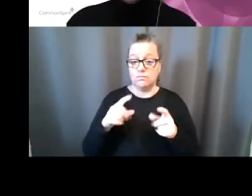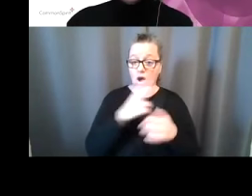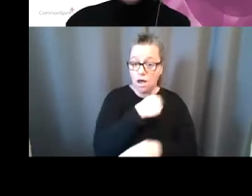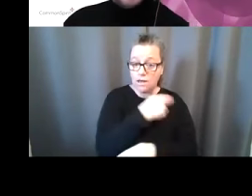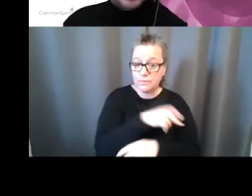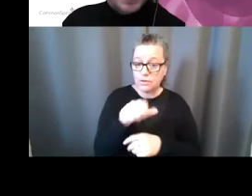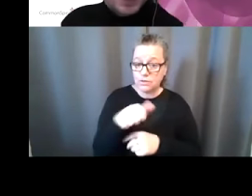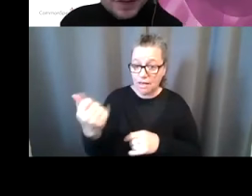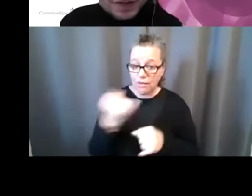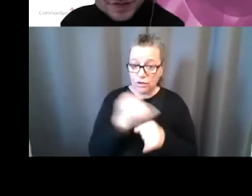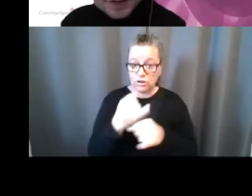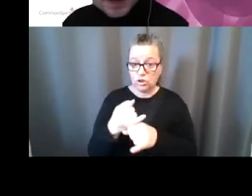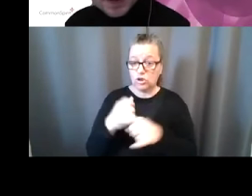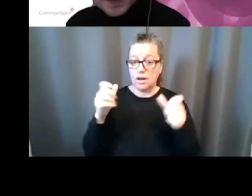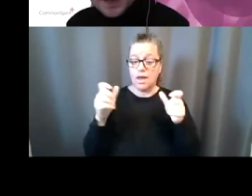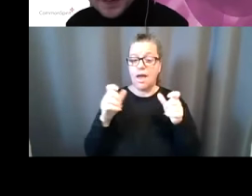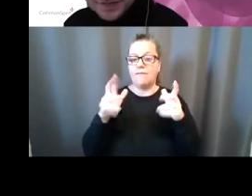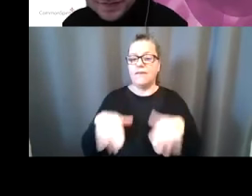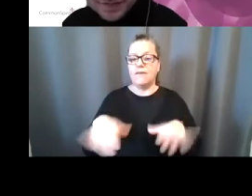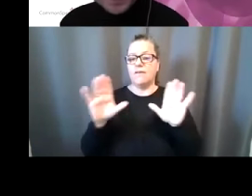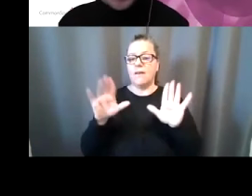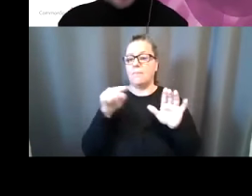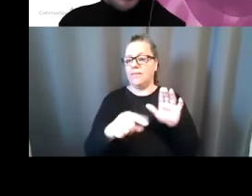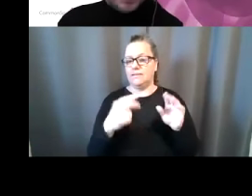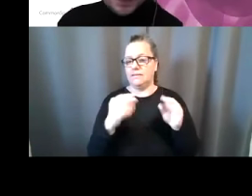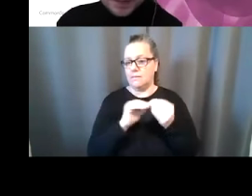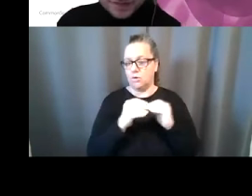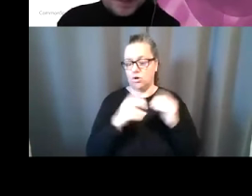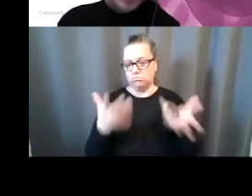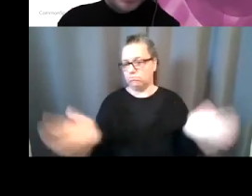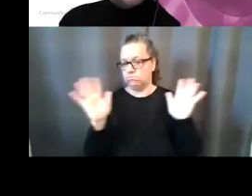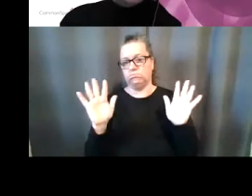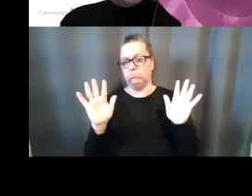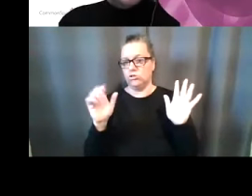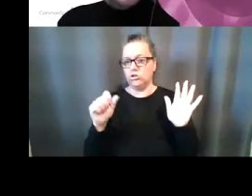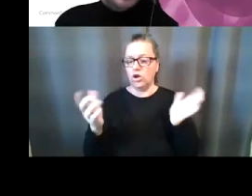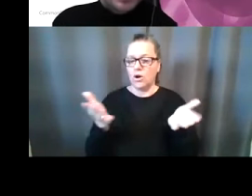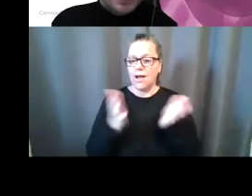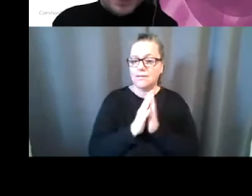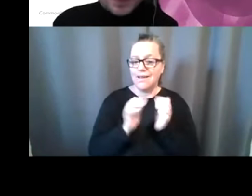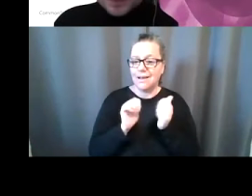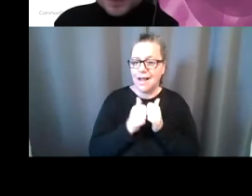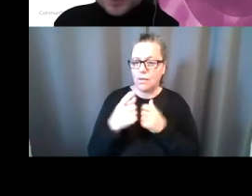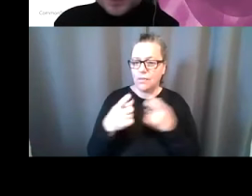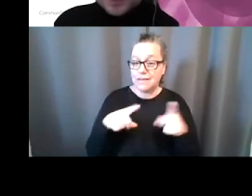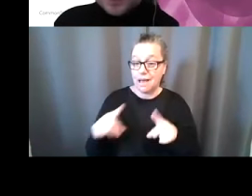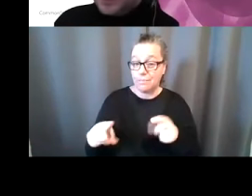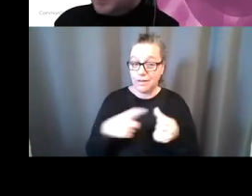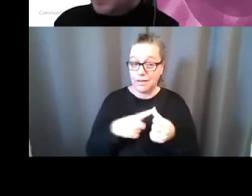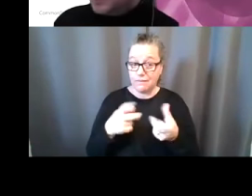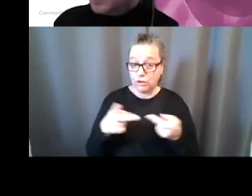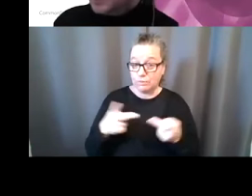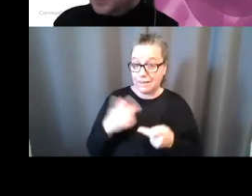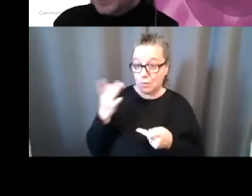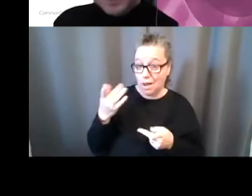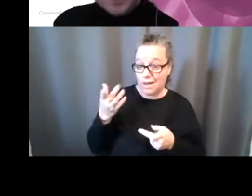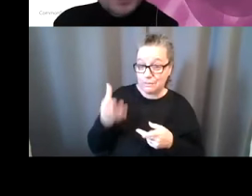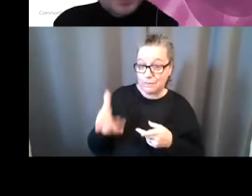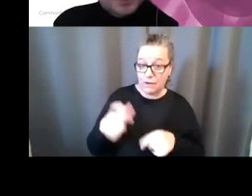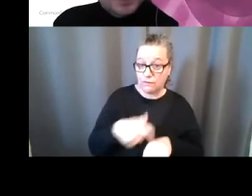other institutions have abandoned the use of this calculation altogether. So you're probably asking how this happened in the first place and why it's been around for so